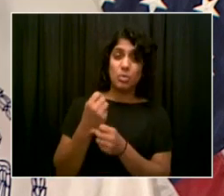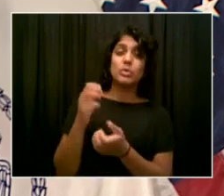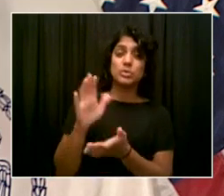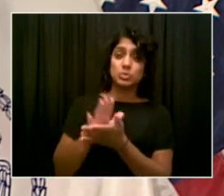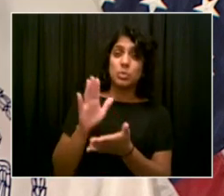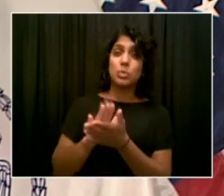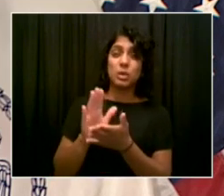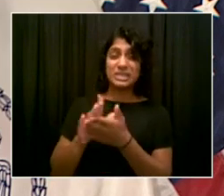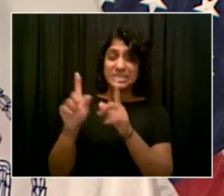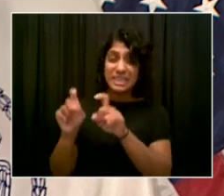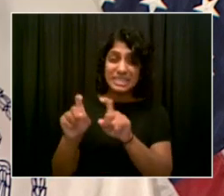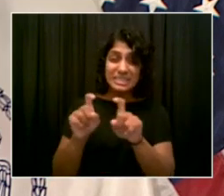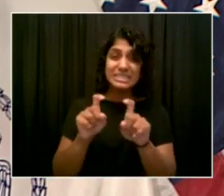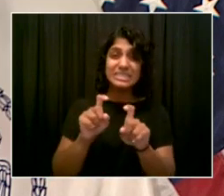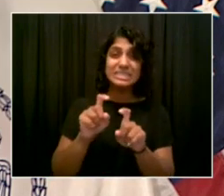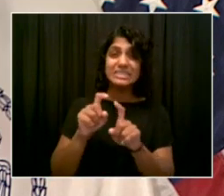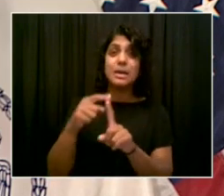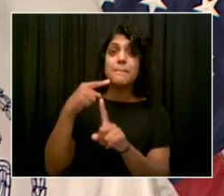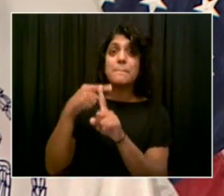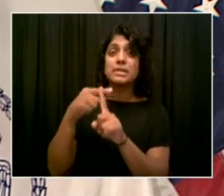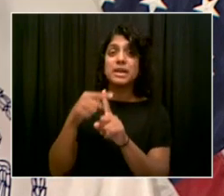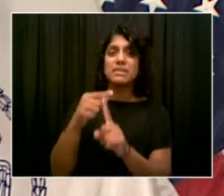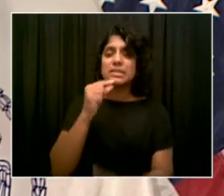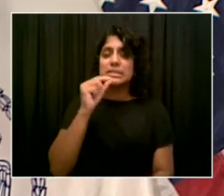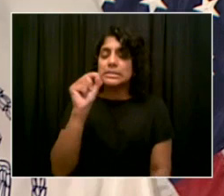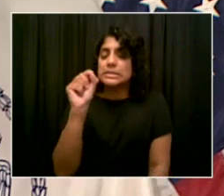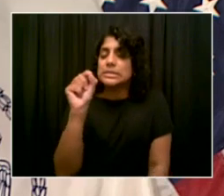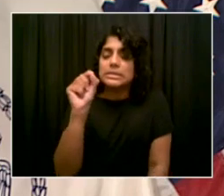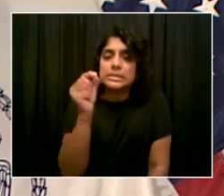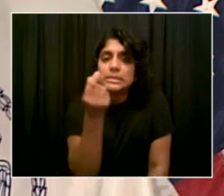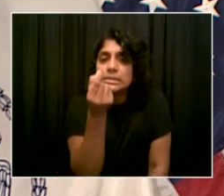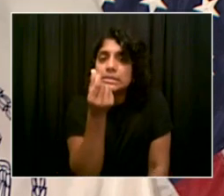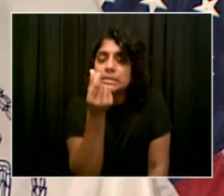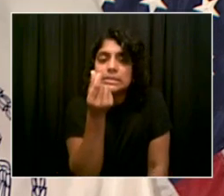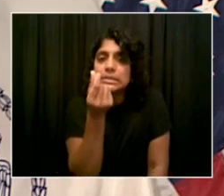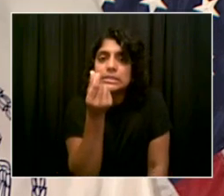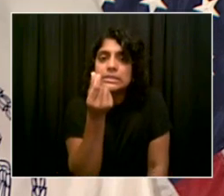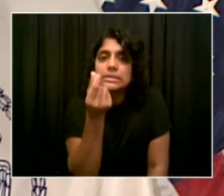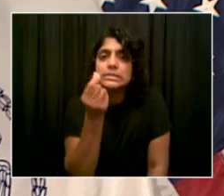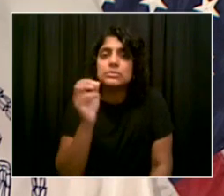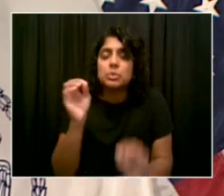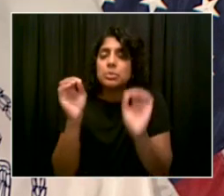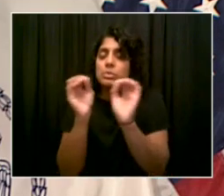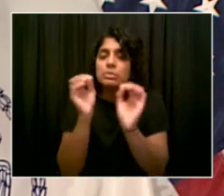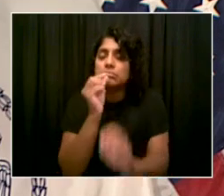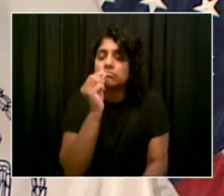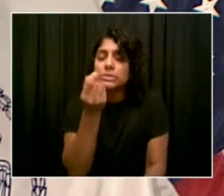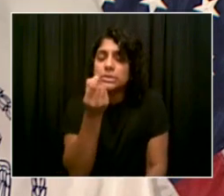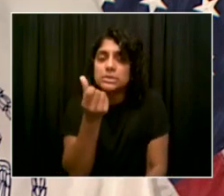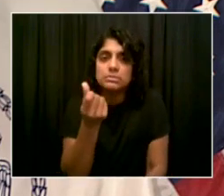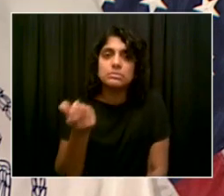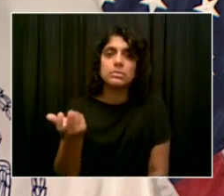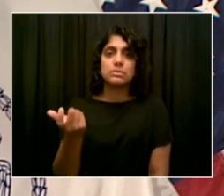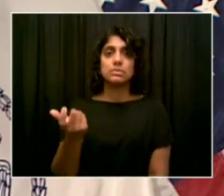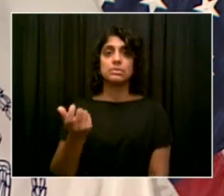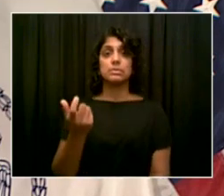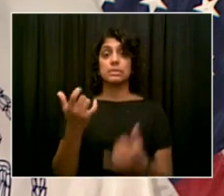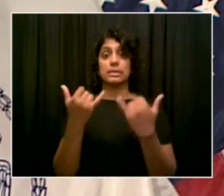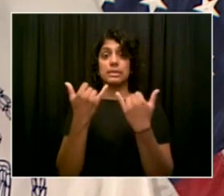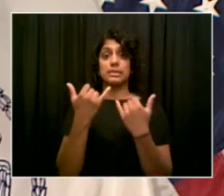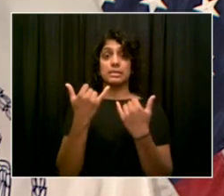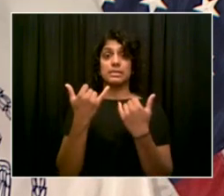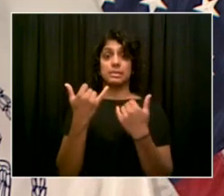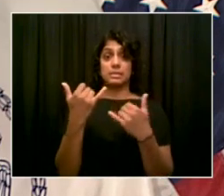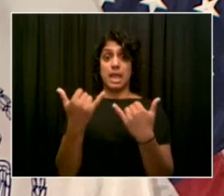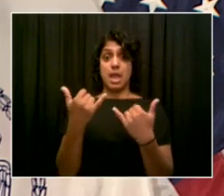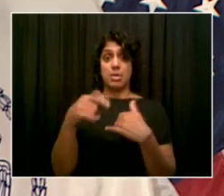in place. And we'll give people updated guidance when we get, a few weeks out from school. But what I think folks can anticipate right